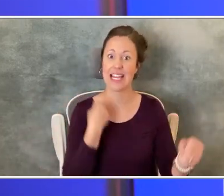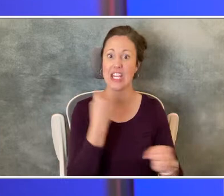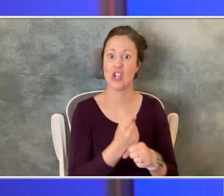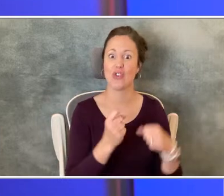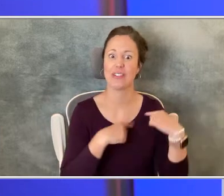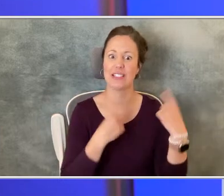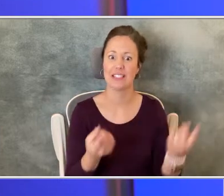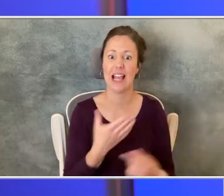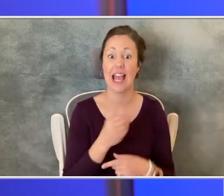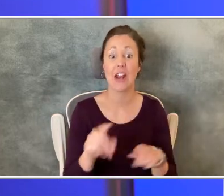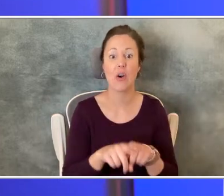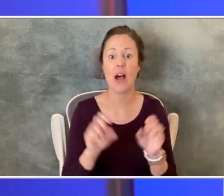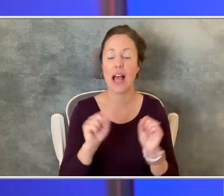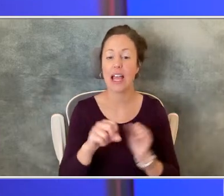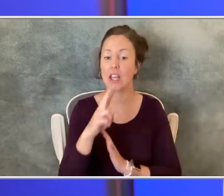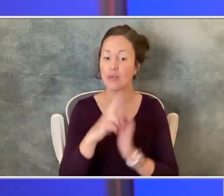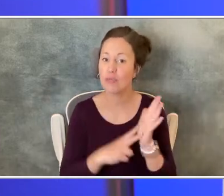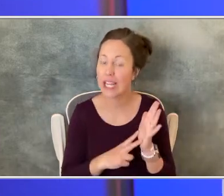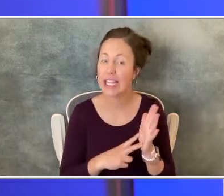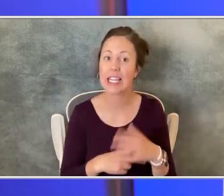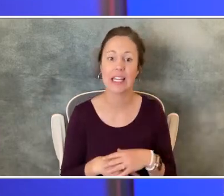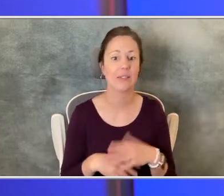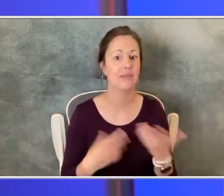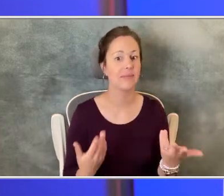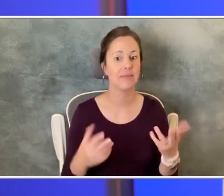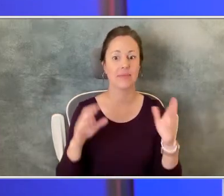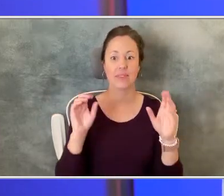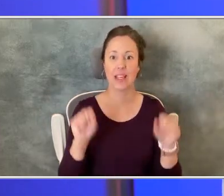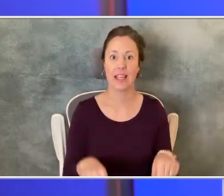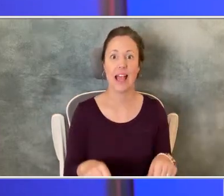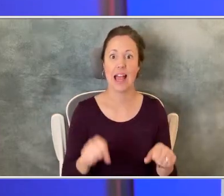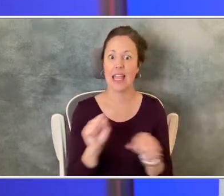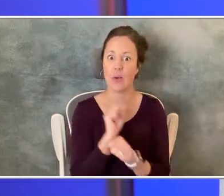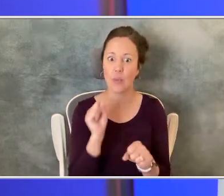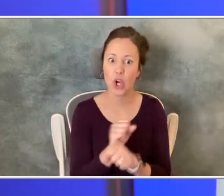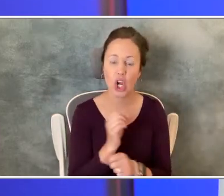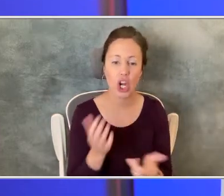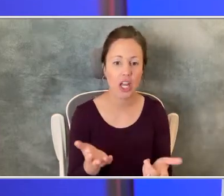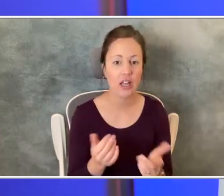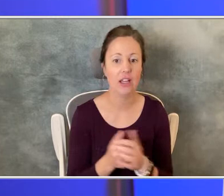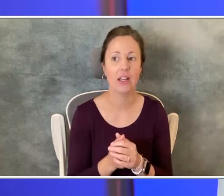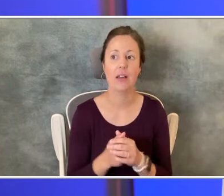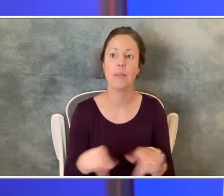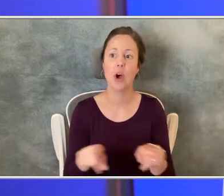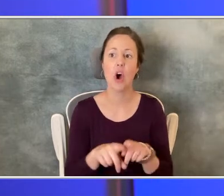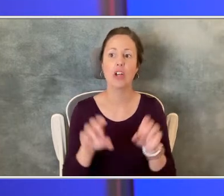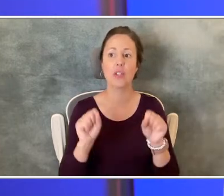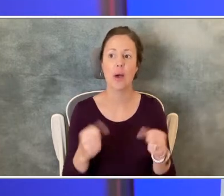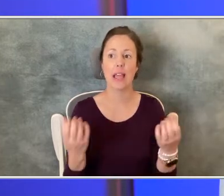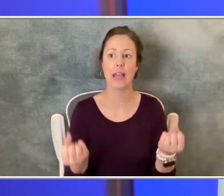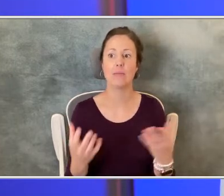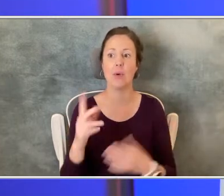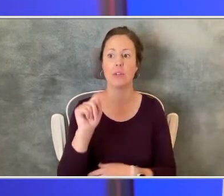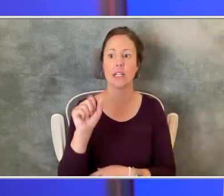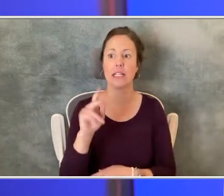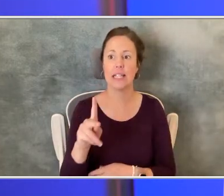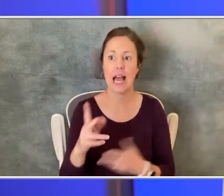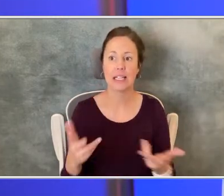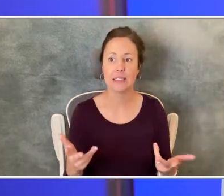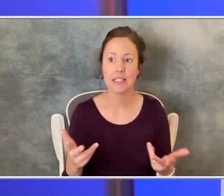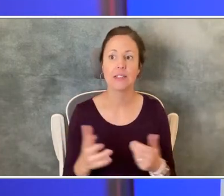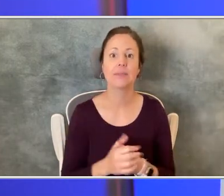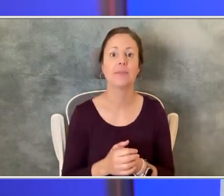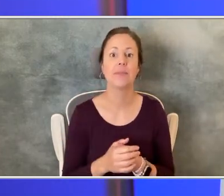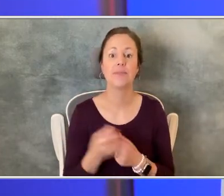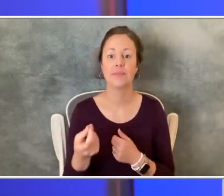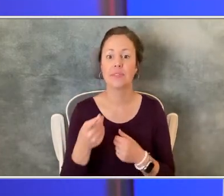I can read without interruption. I can get the work done, and I can multitask, exercise, and read and answer emails all at